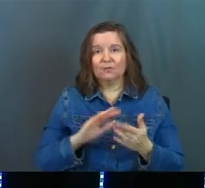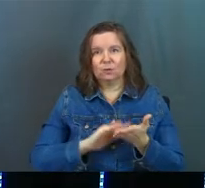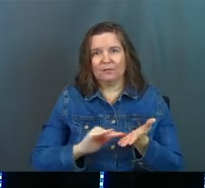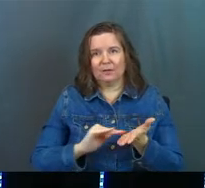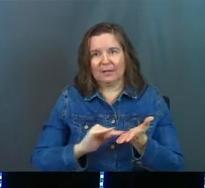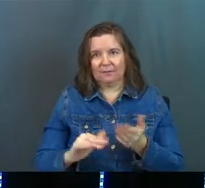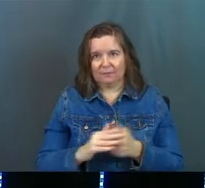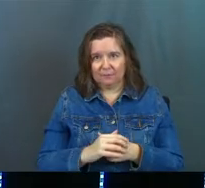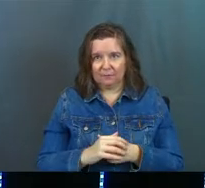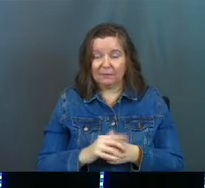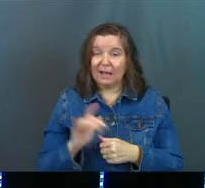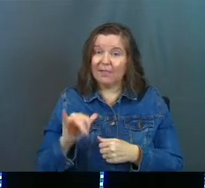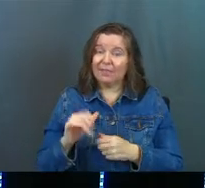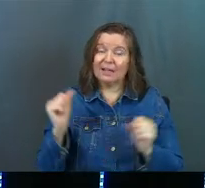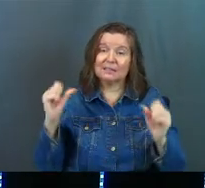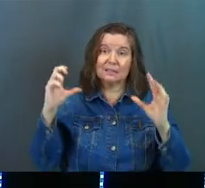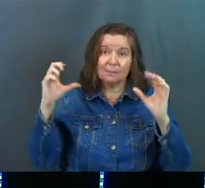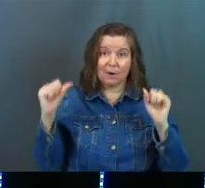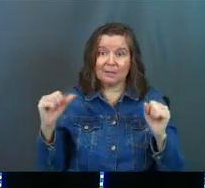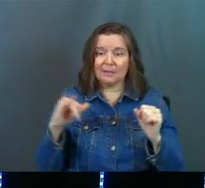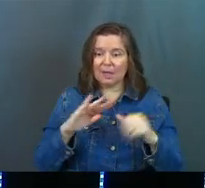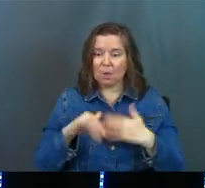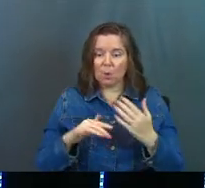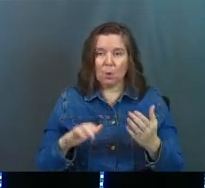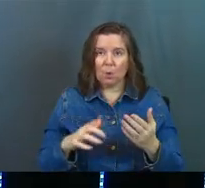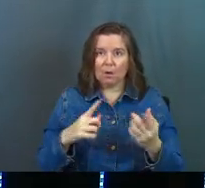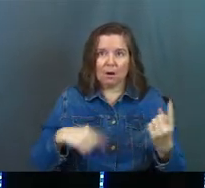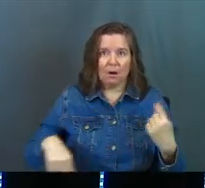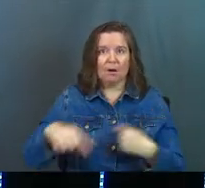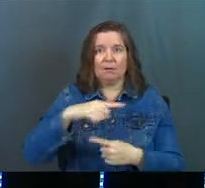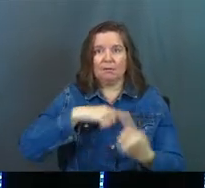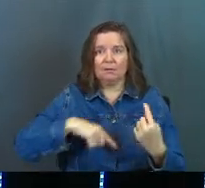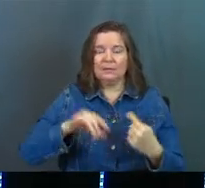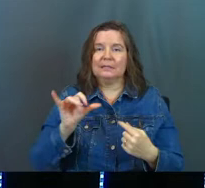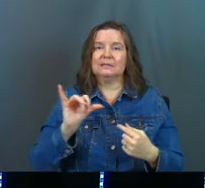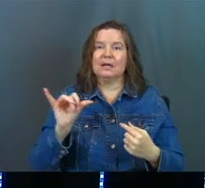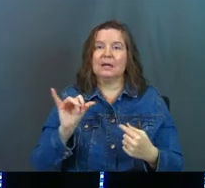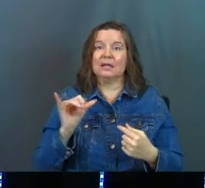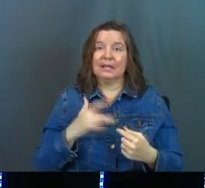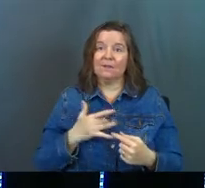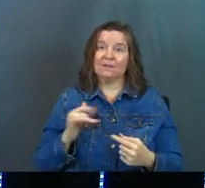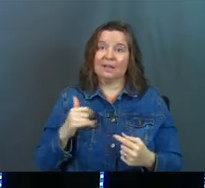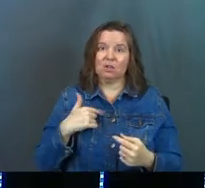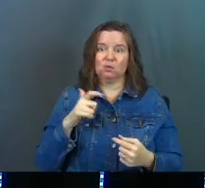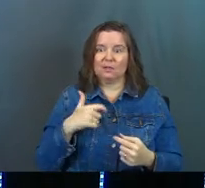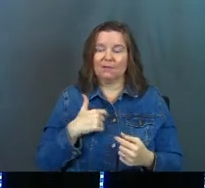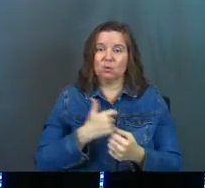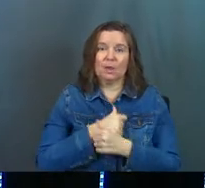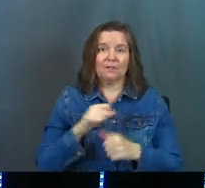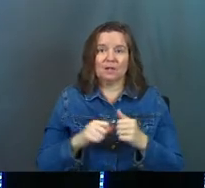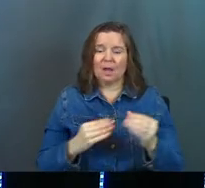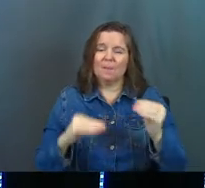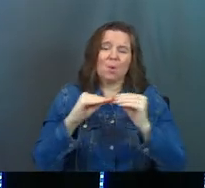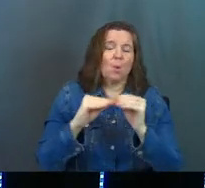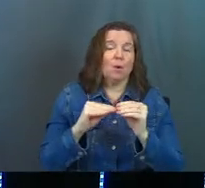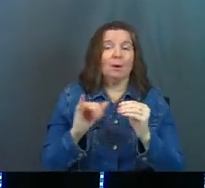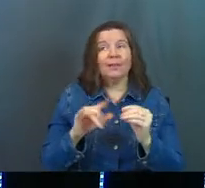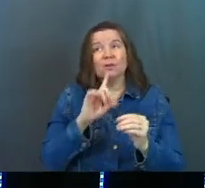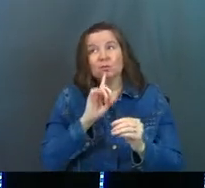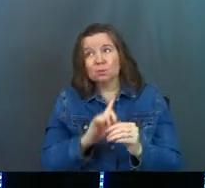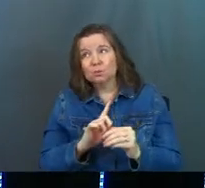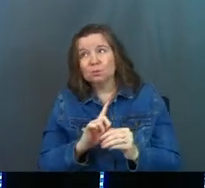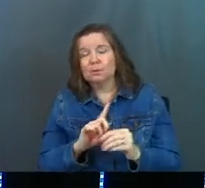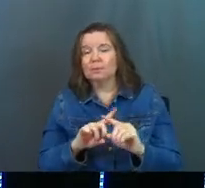to forgive. And that's surprising in that whole merry-go-round illustration. It's like, it feels like you've just got to love each other more, and that's true.